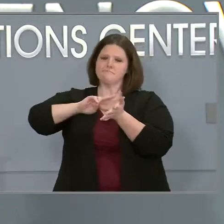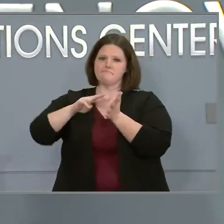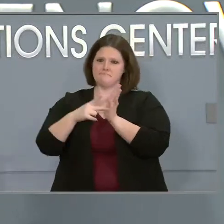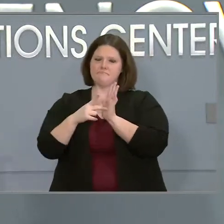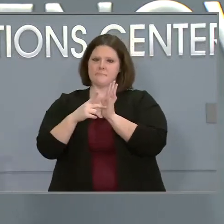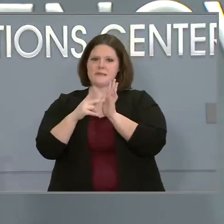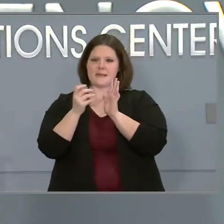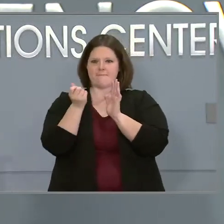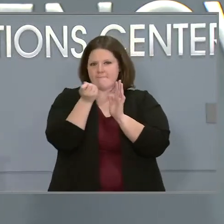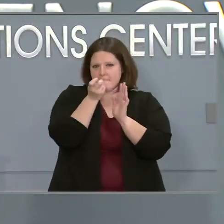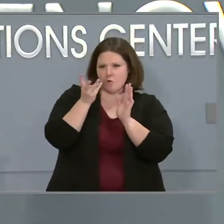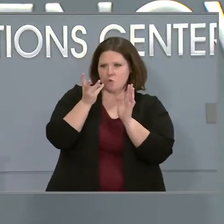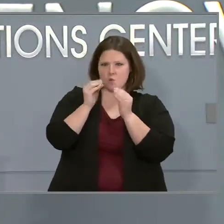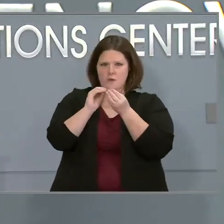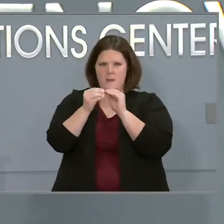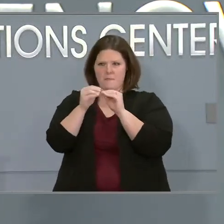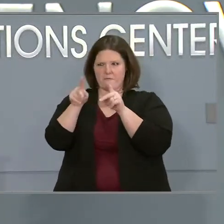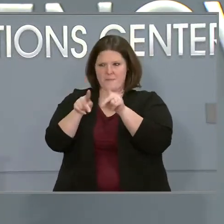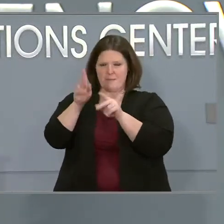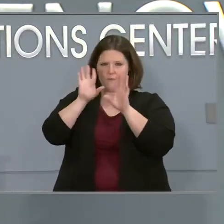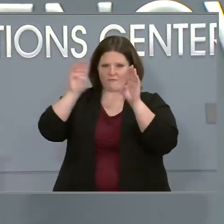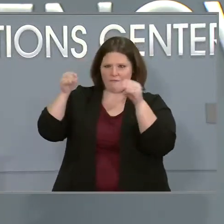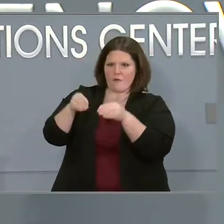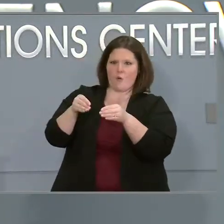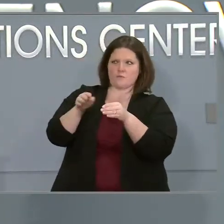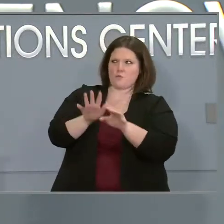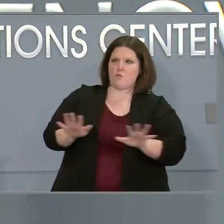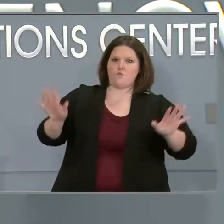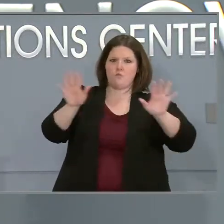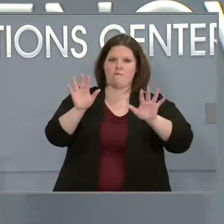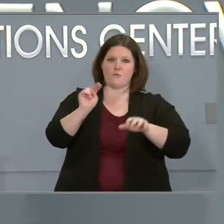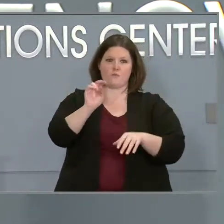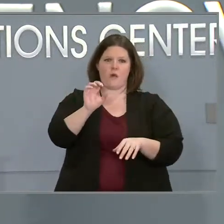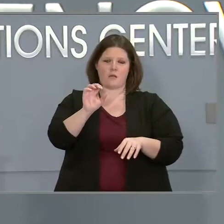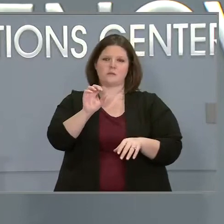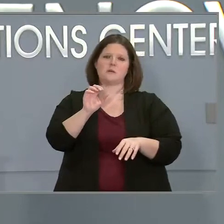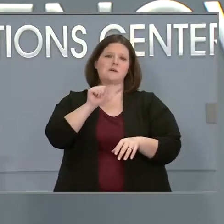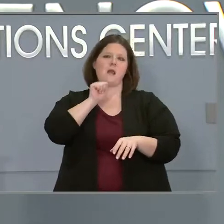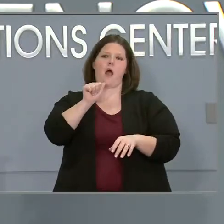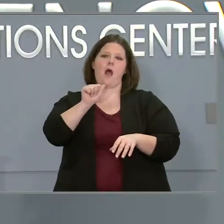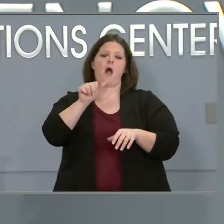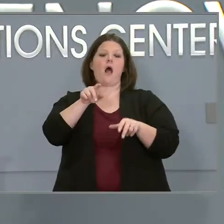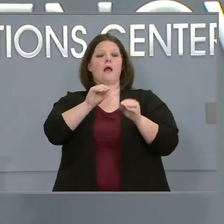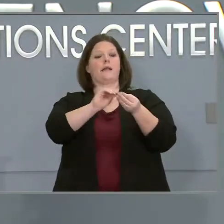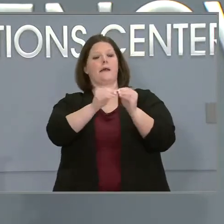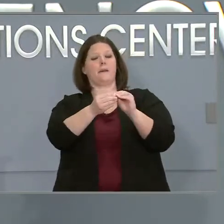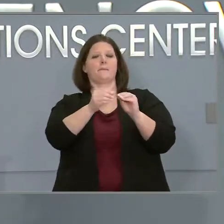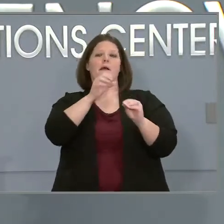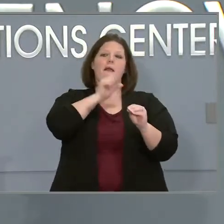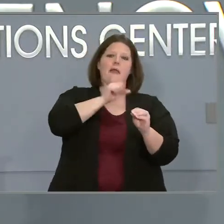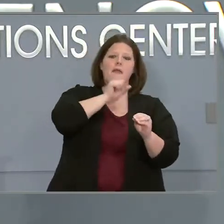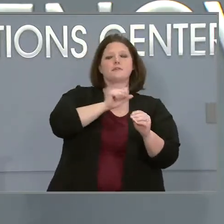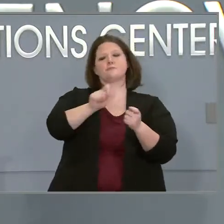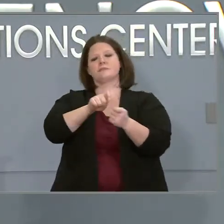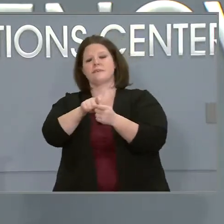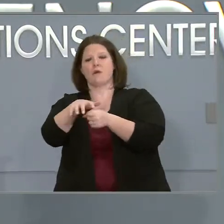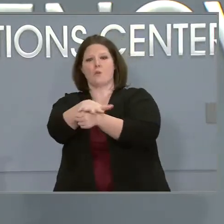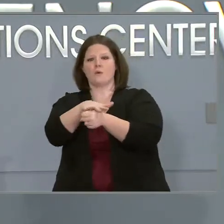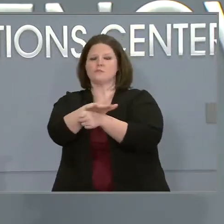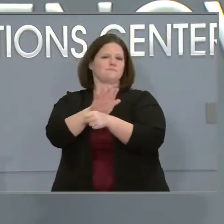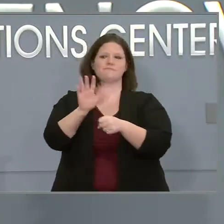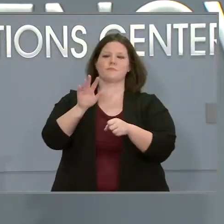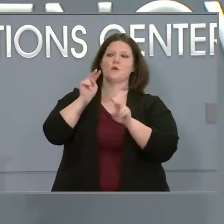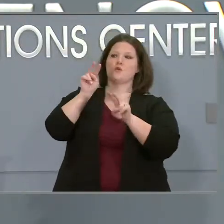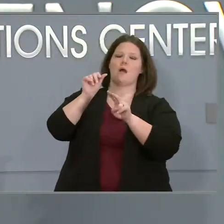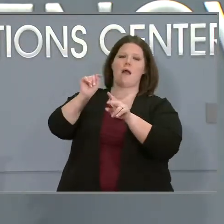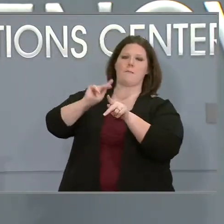narrow range of providers that will do that across the state. So rather than prioritizing any particular place, we're trying to get access